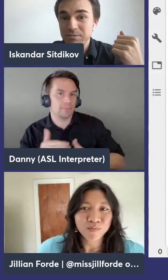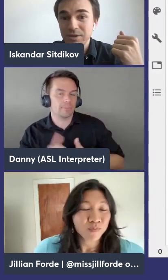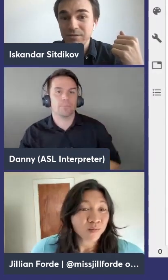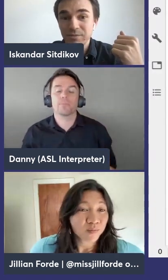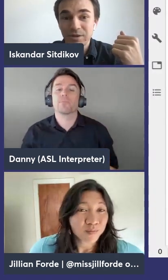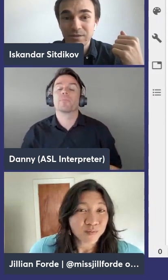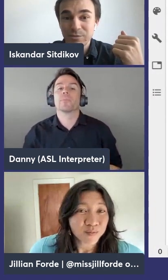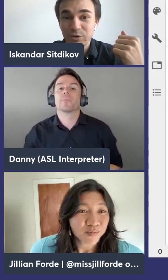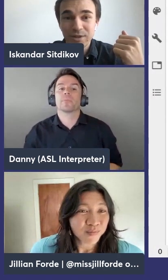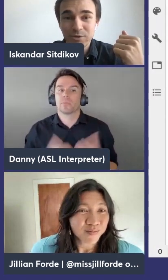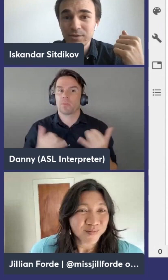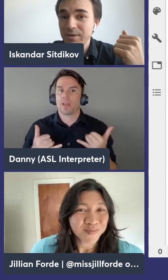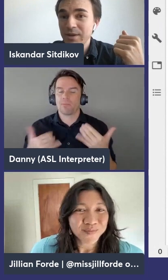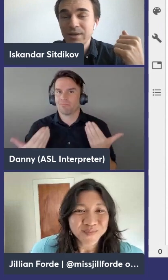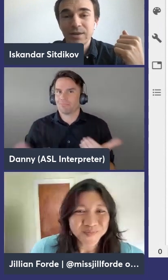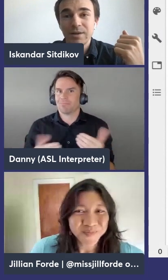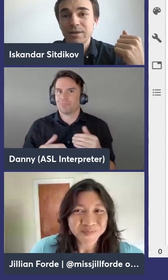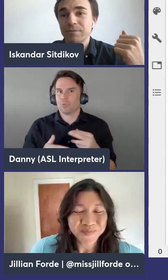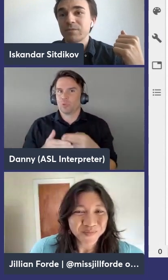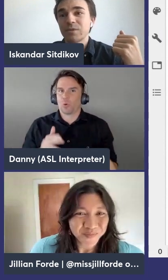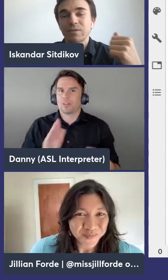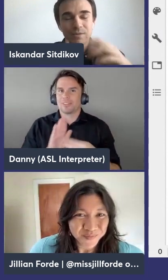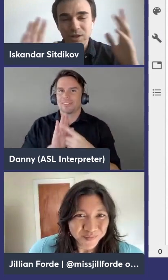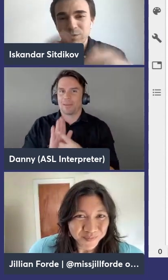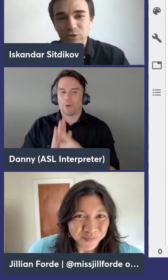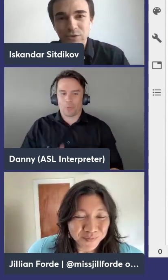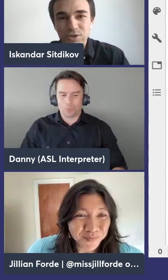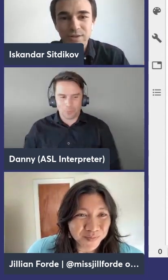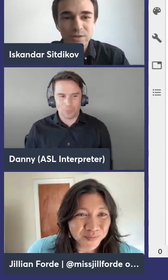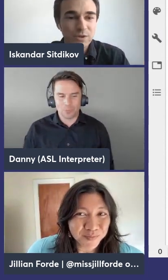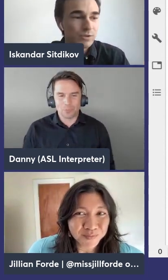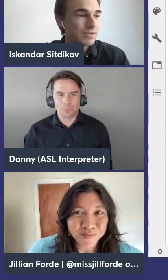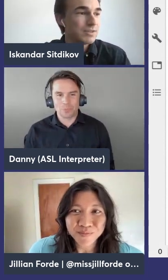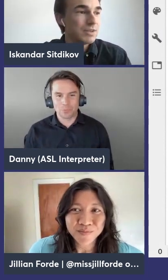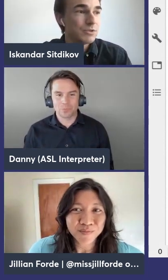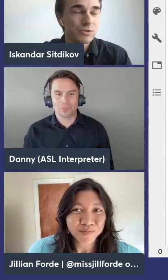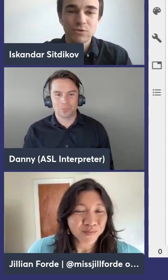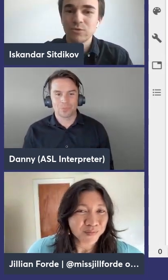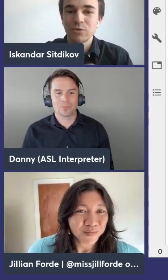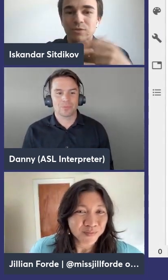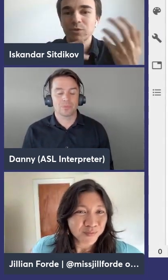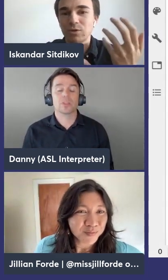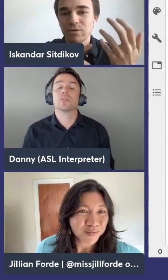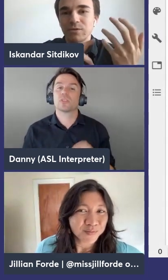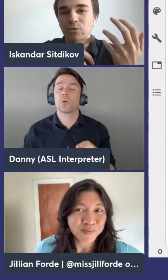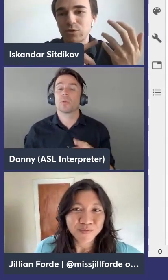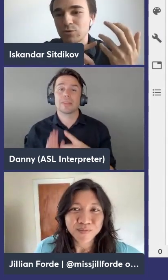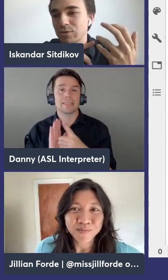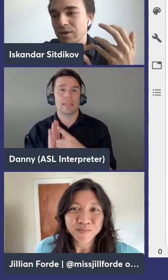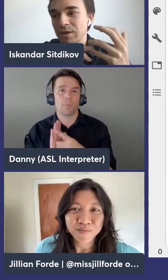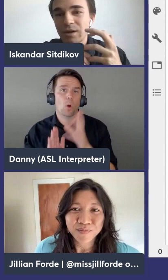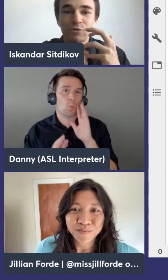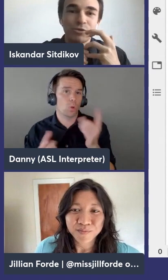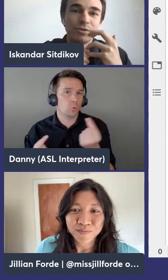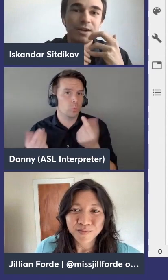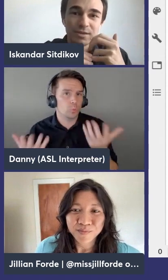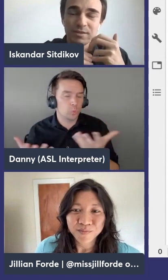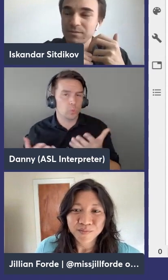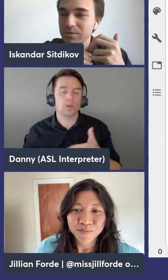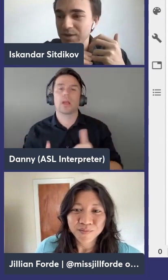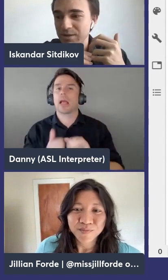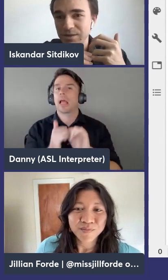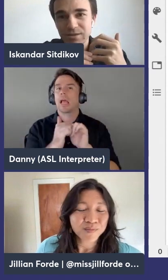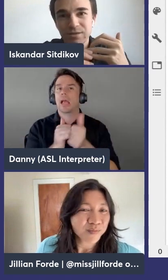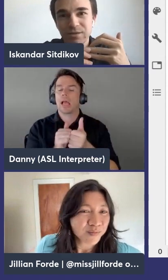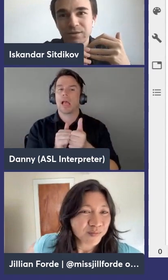start my small demo. Little bit of agenda about this demo. So we're gonna go through how to